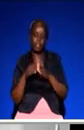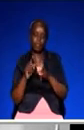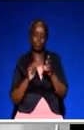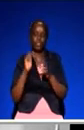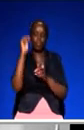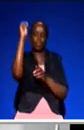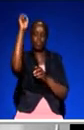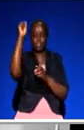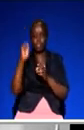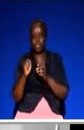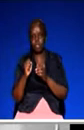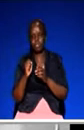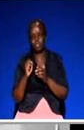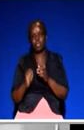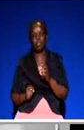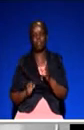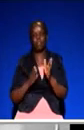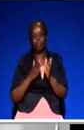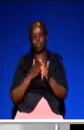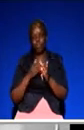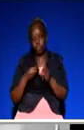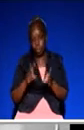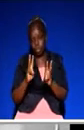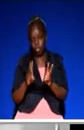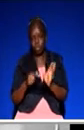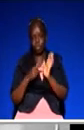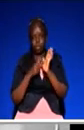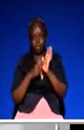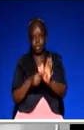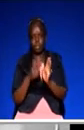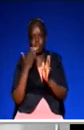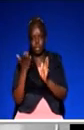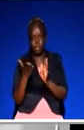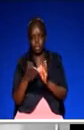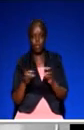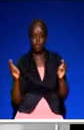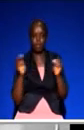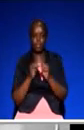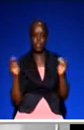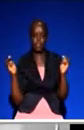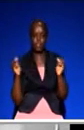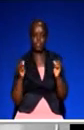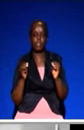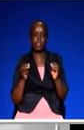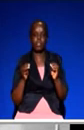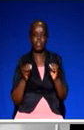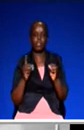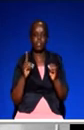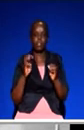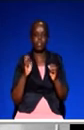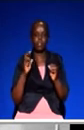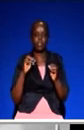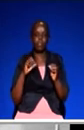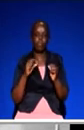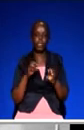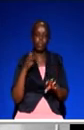north-south direction. And as you can see now, our magnet has been magnetized.